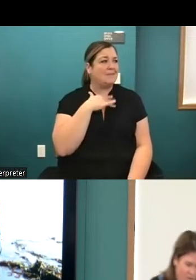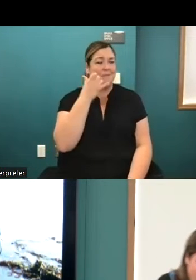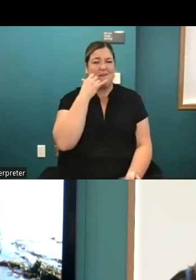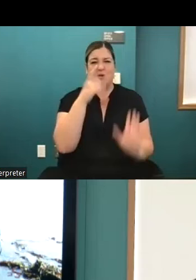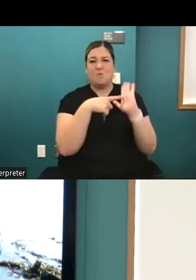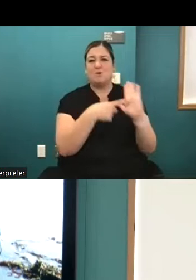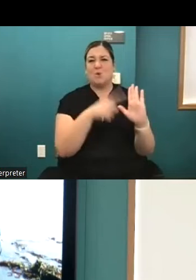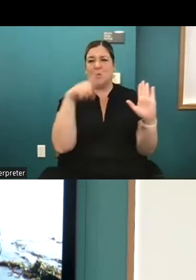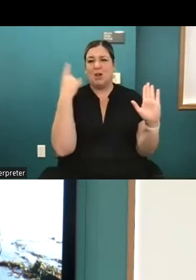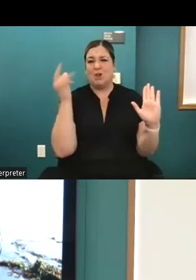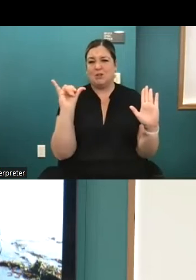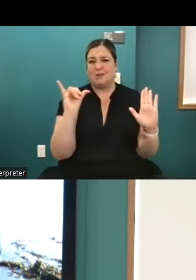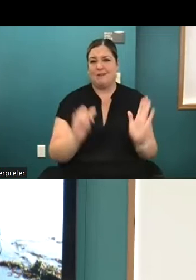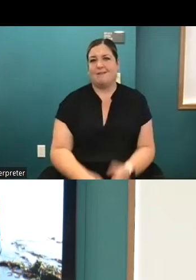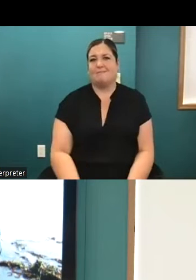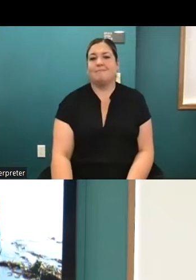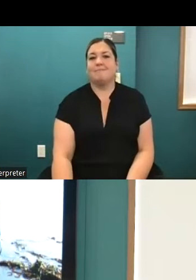show you real quick.